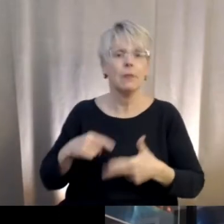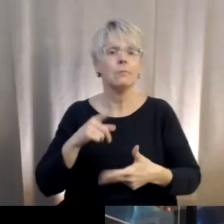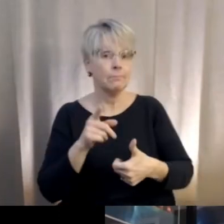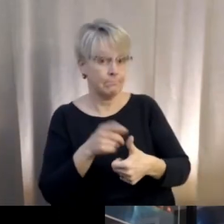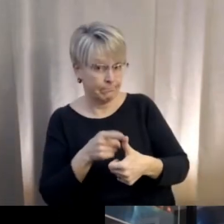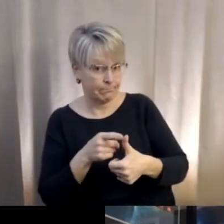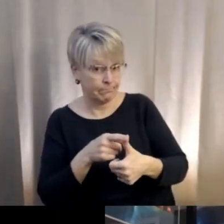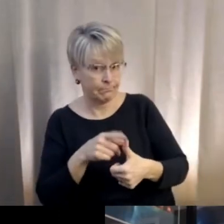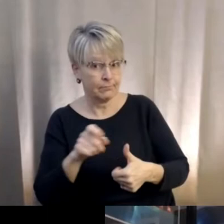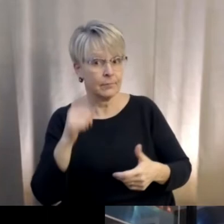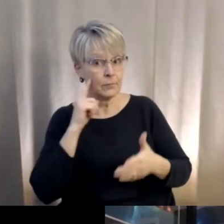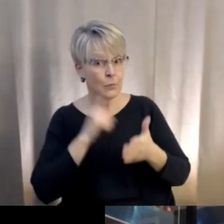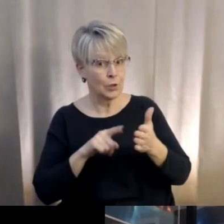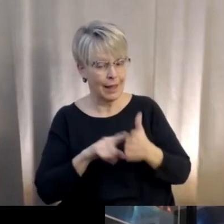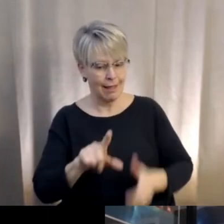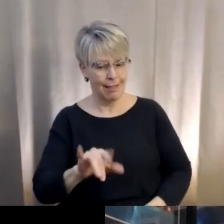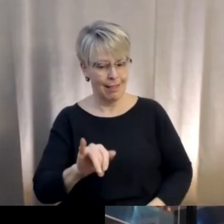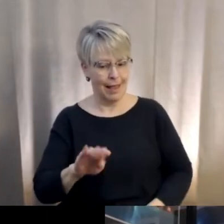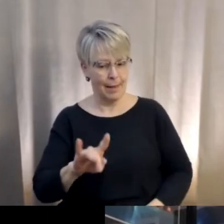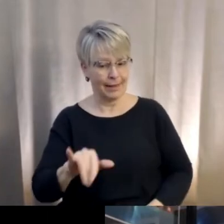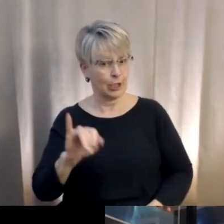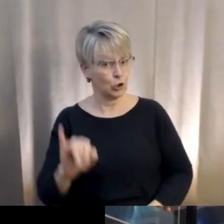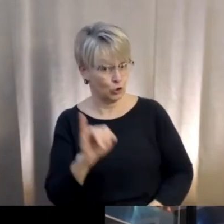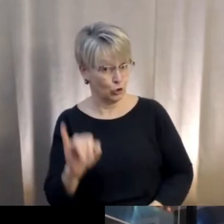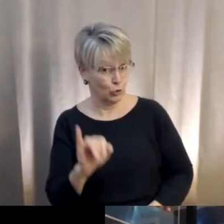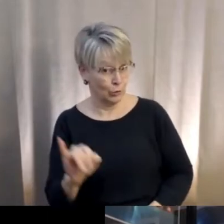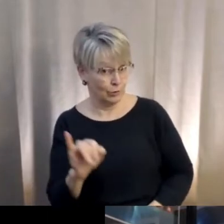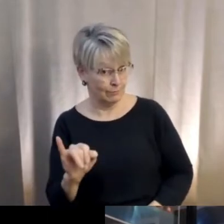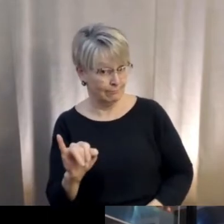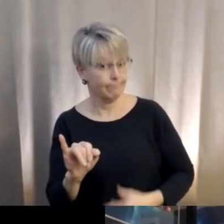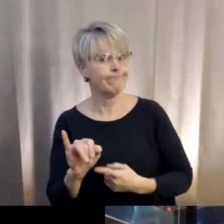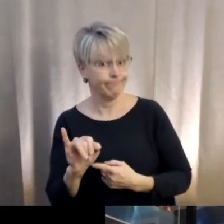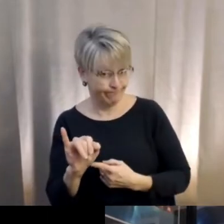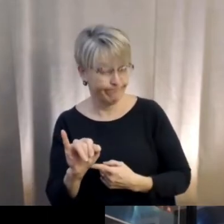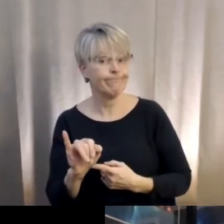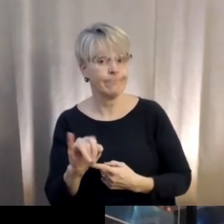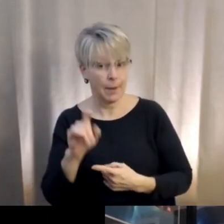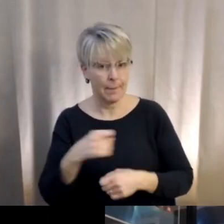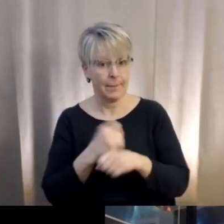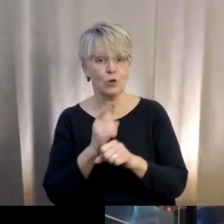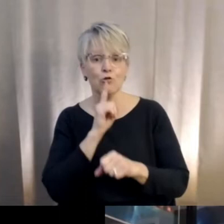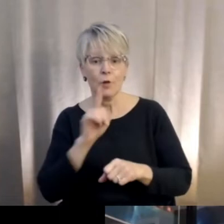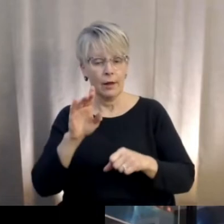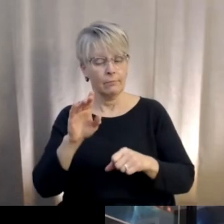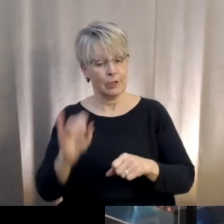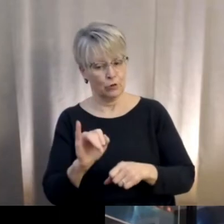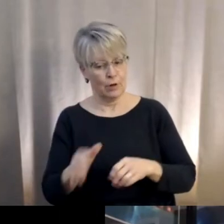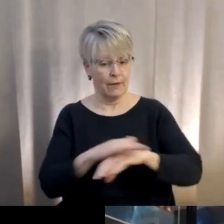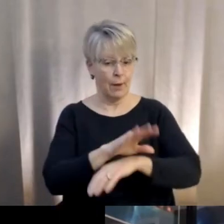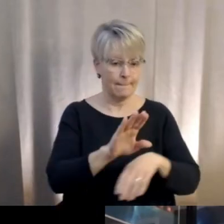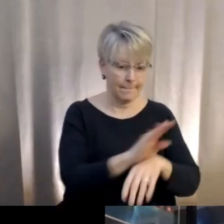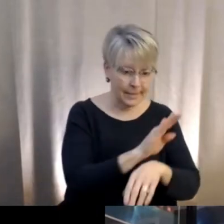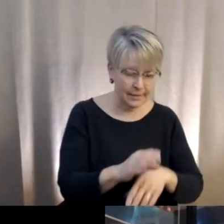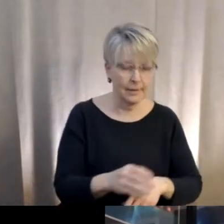to verify liability insurance, to make sure that the business is covered as well as the service